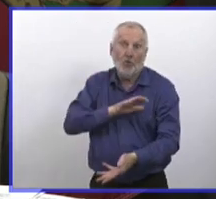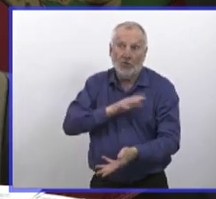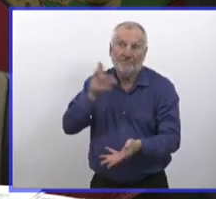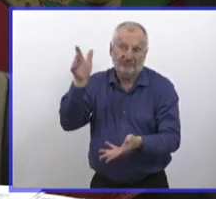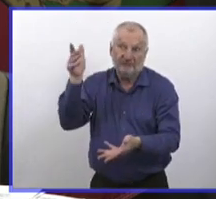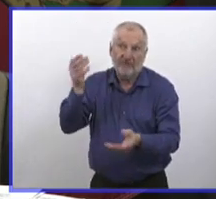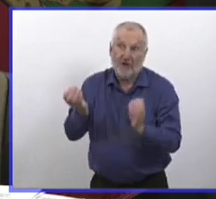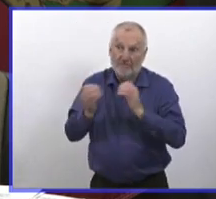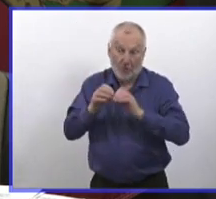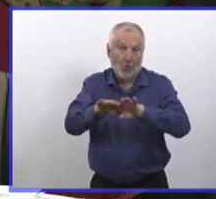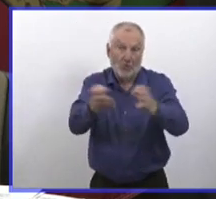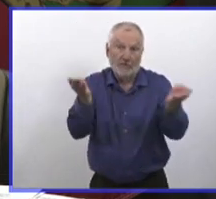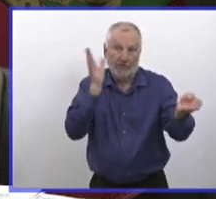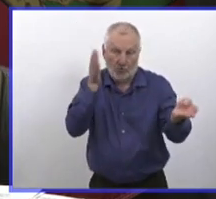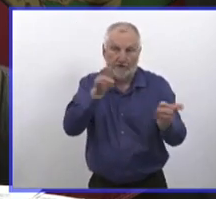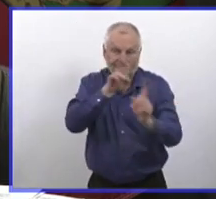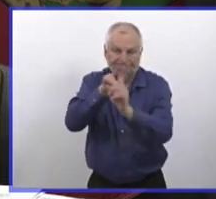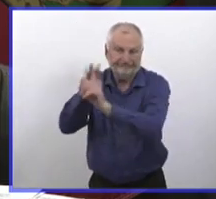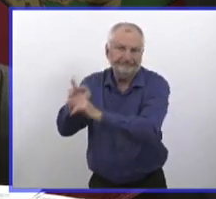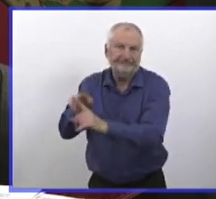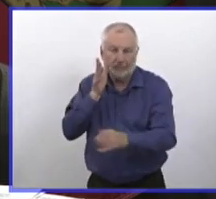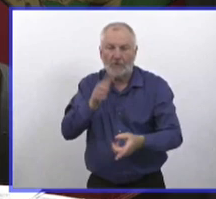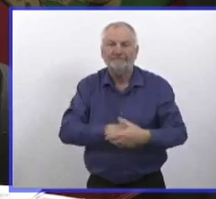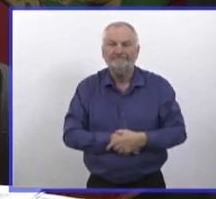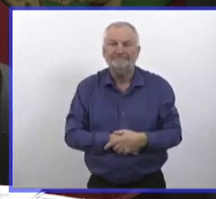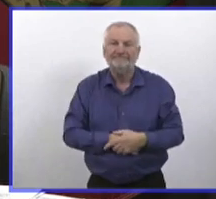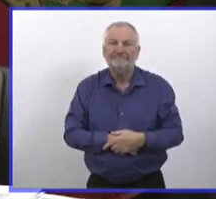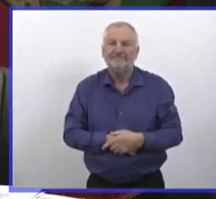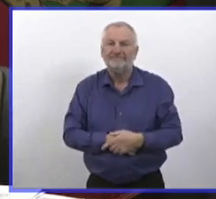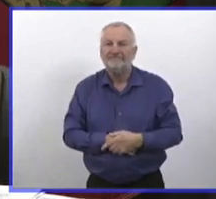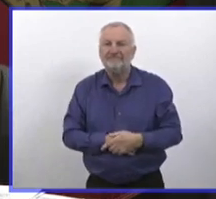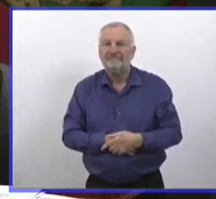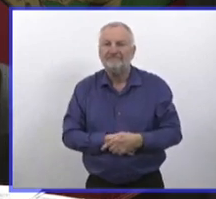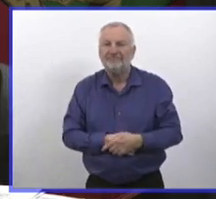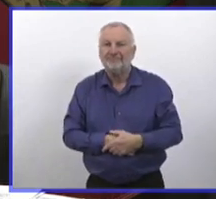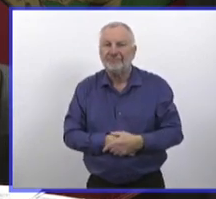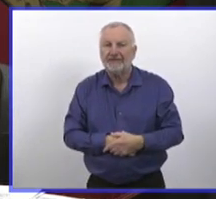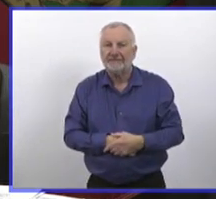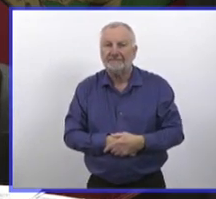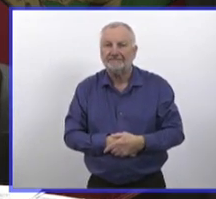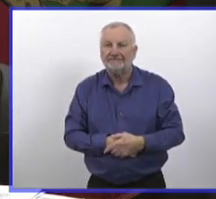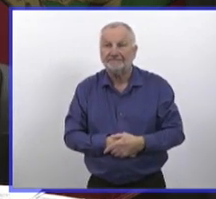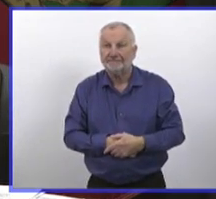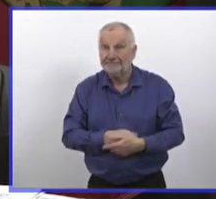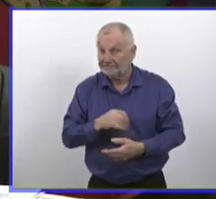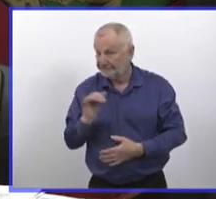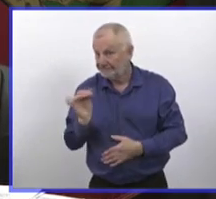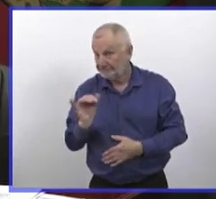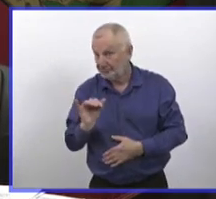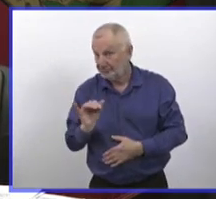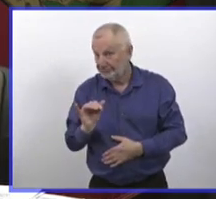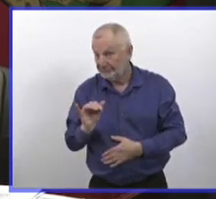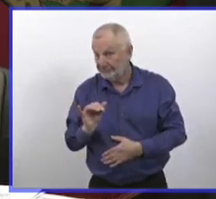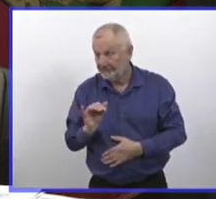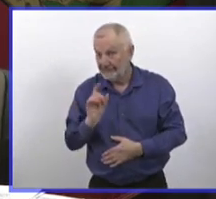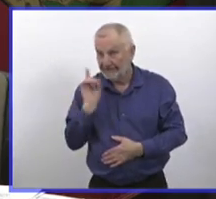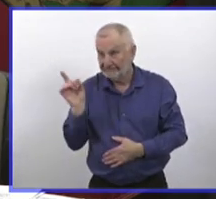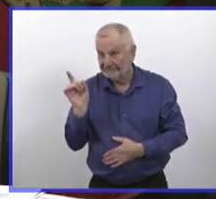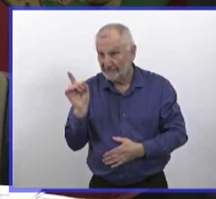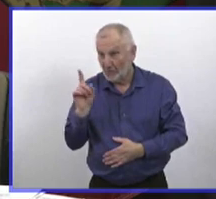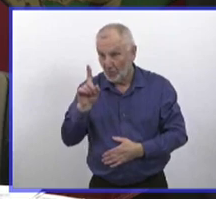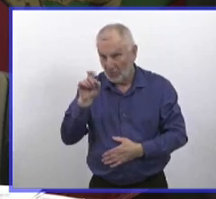this noted discrepancy between the amount of doses coming in and that 120,000